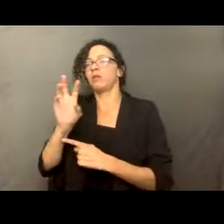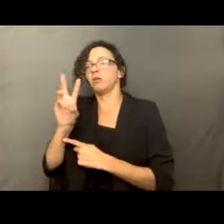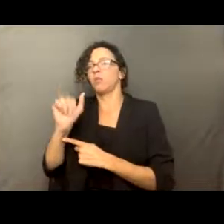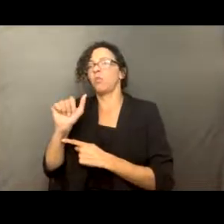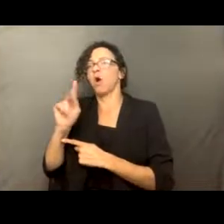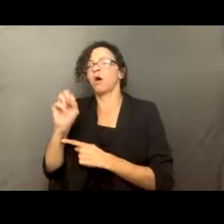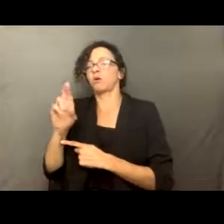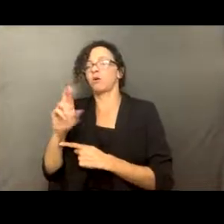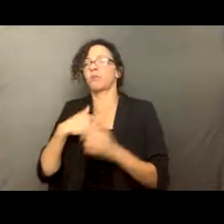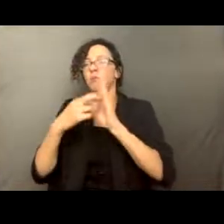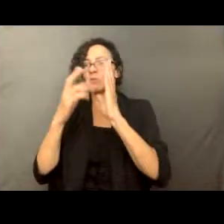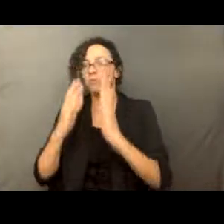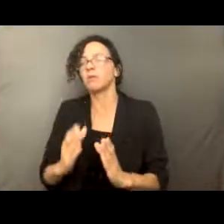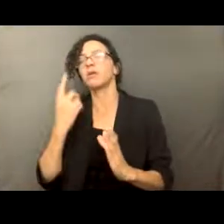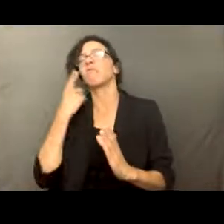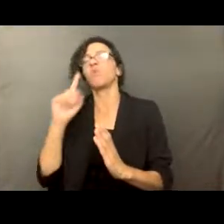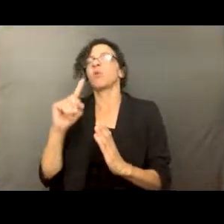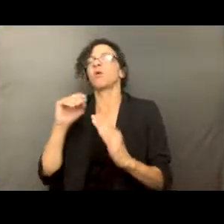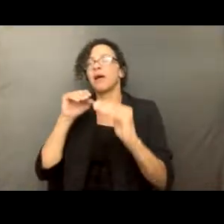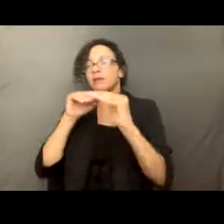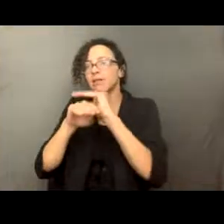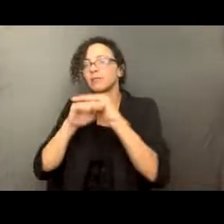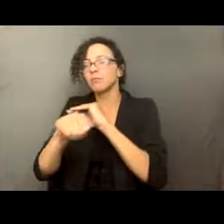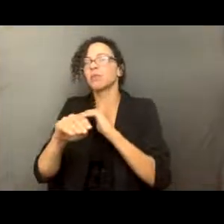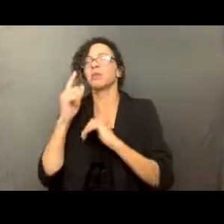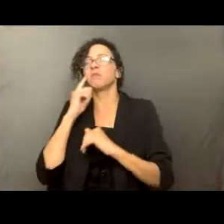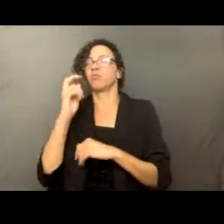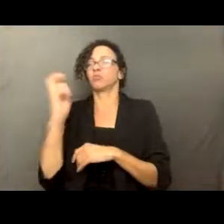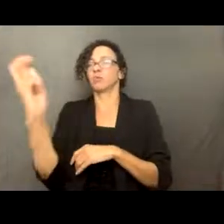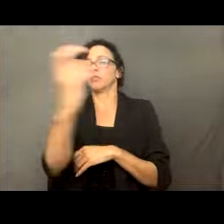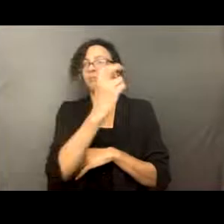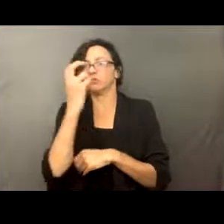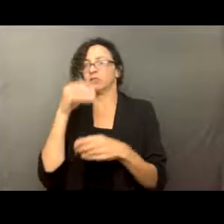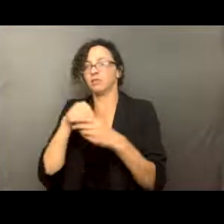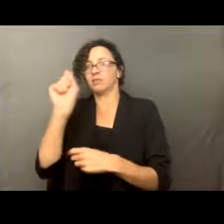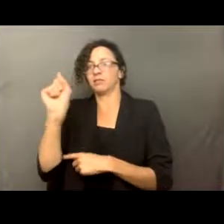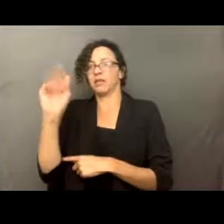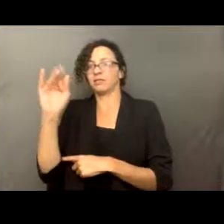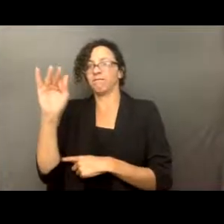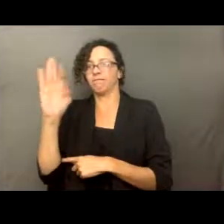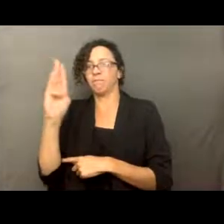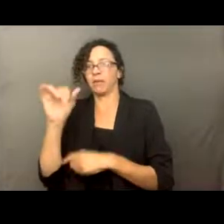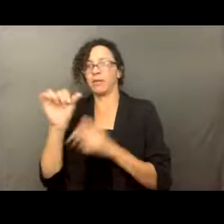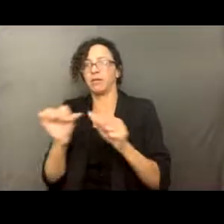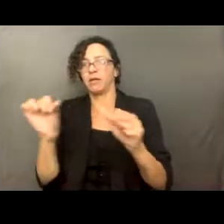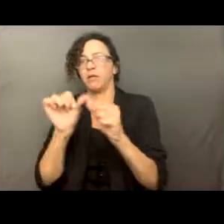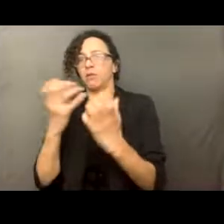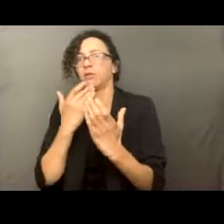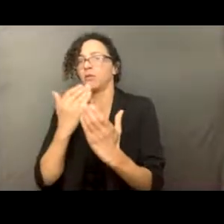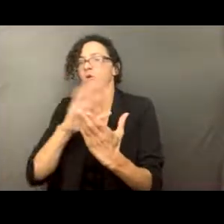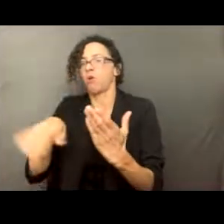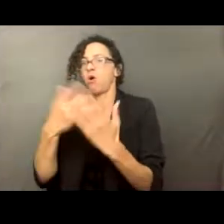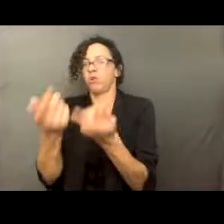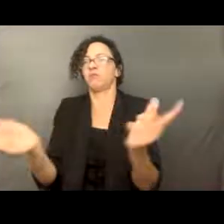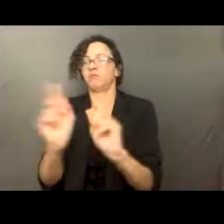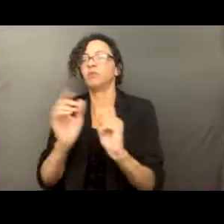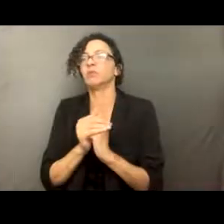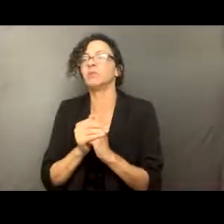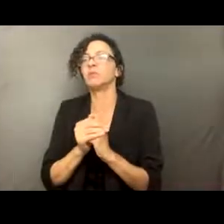in the San Francisco Bay Area. I want to thank you all for this opportunity. My first political act was 8 years